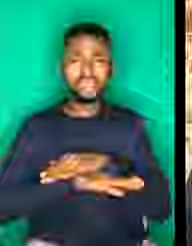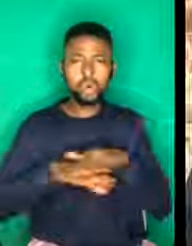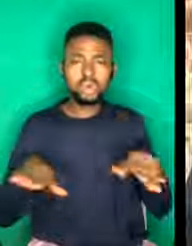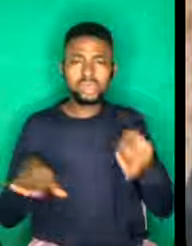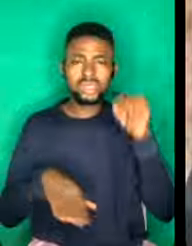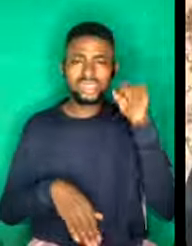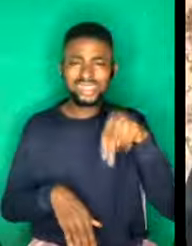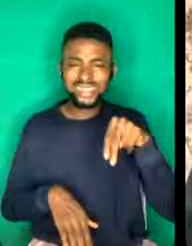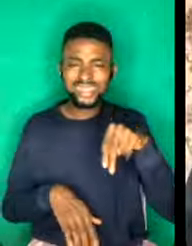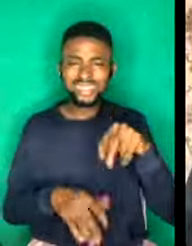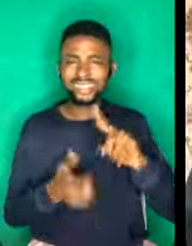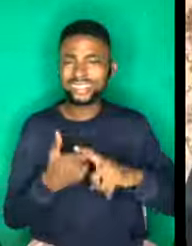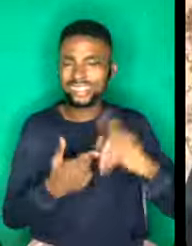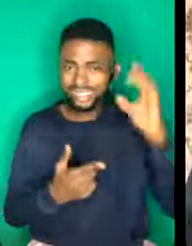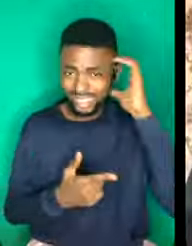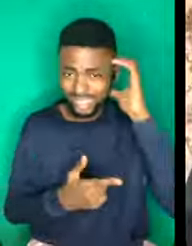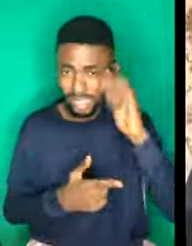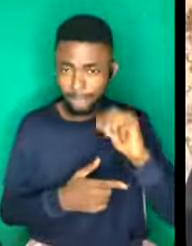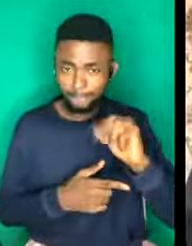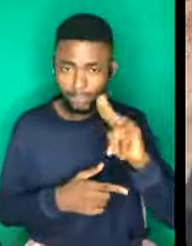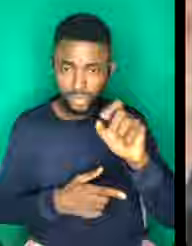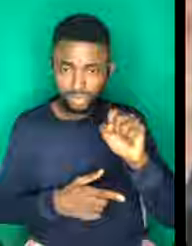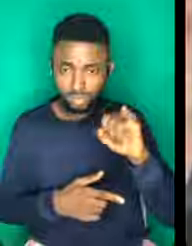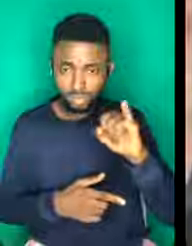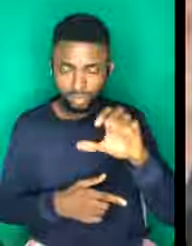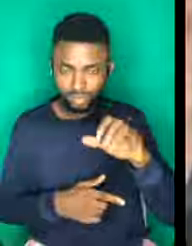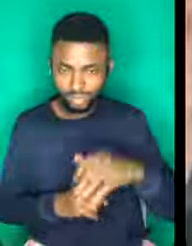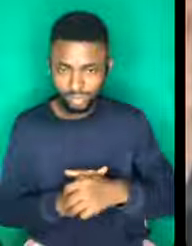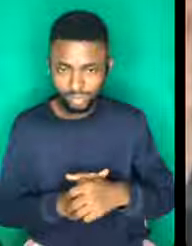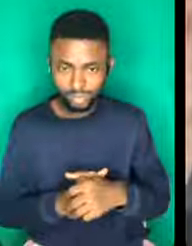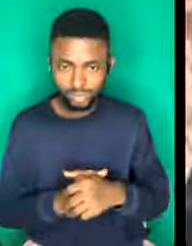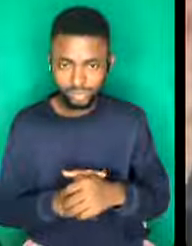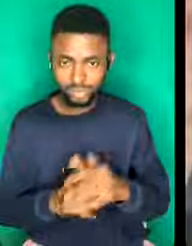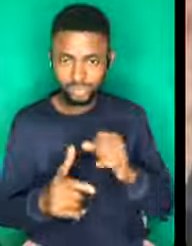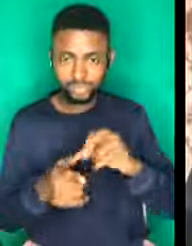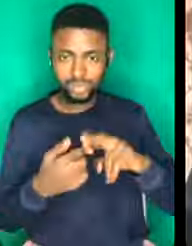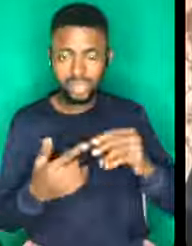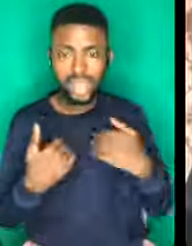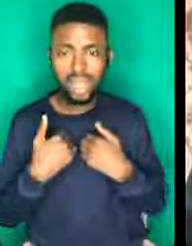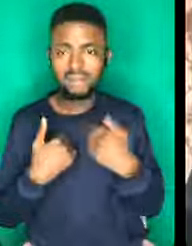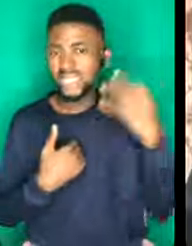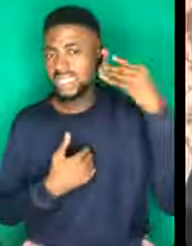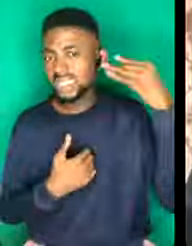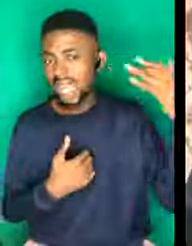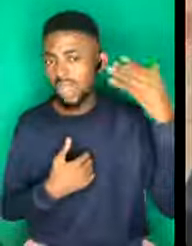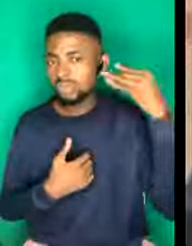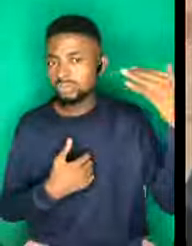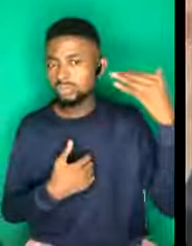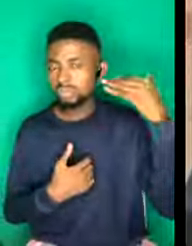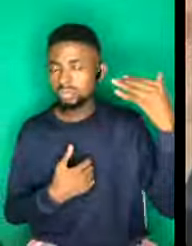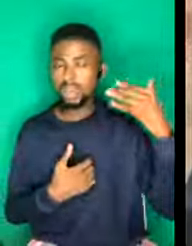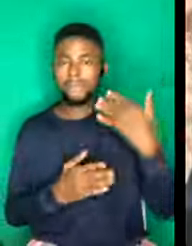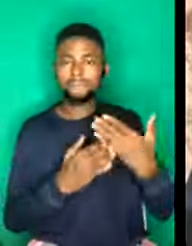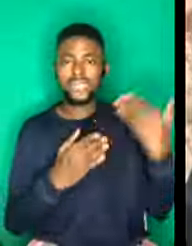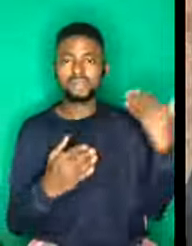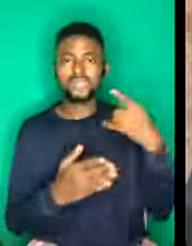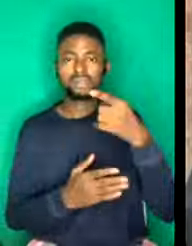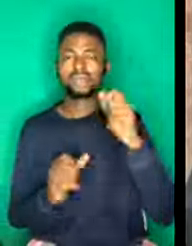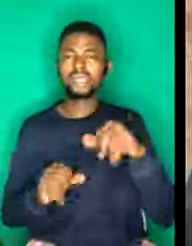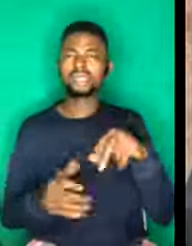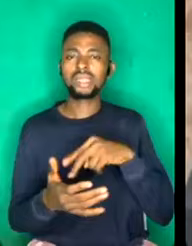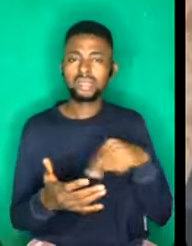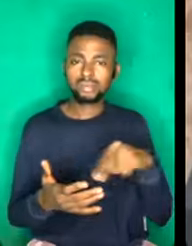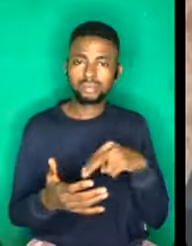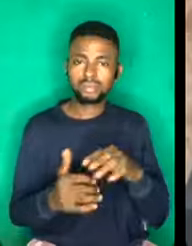hear music or have a sound going there for you to dance. Rhythm